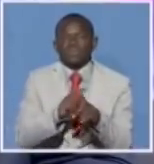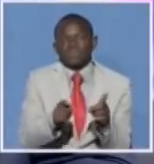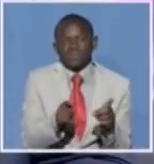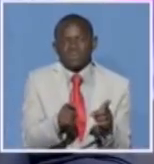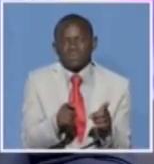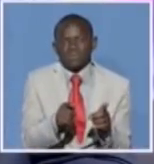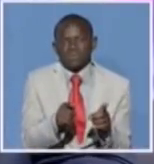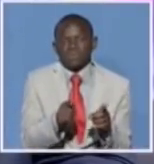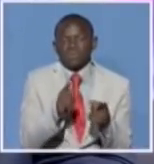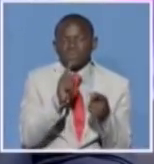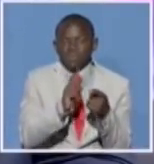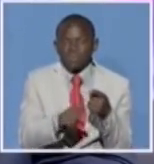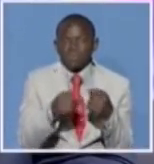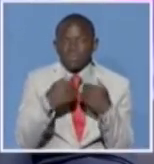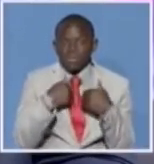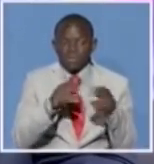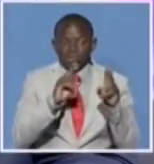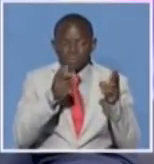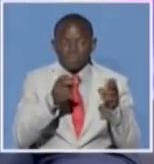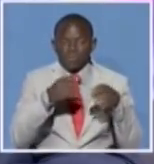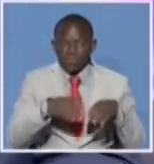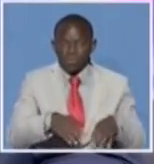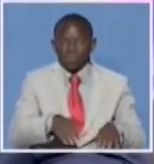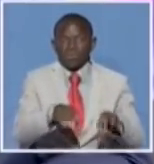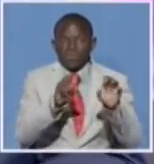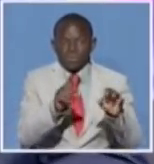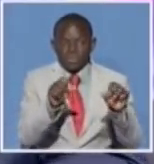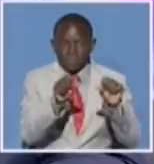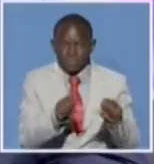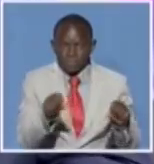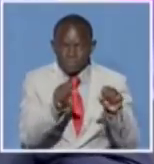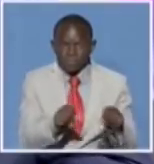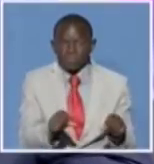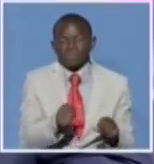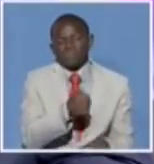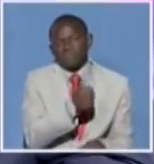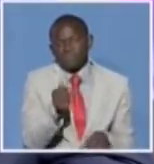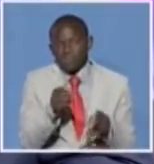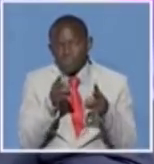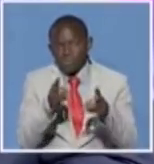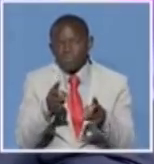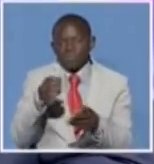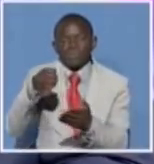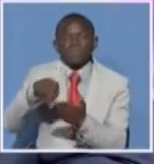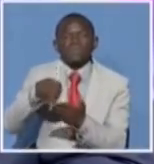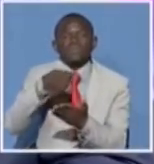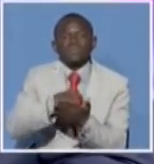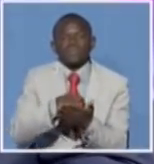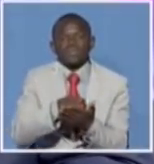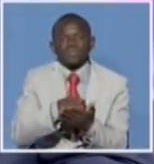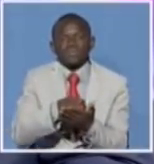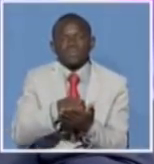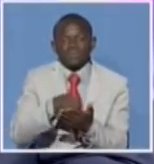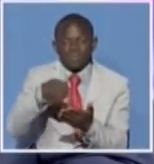continuous assessment, and there is the other one where you conduct examinations. You are aware that at grade 7,